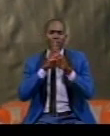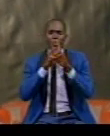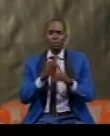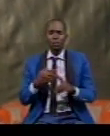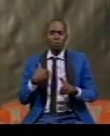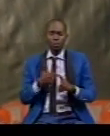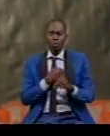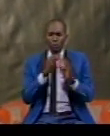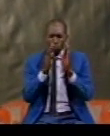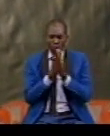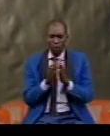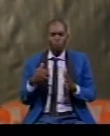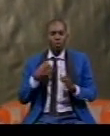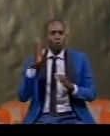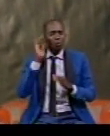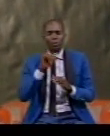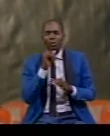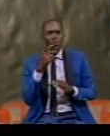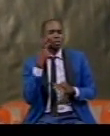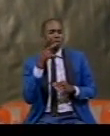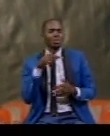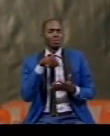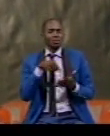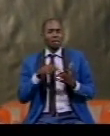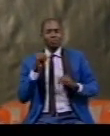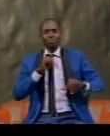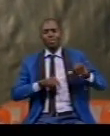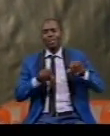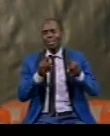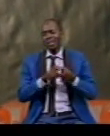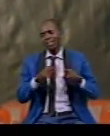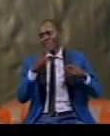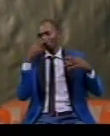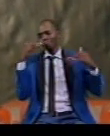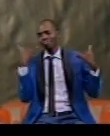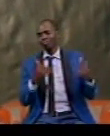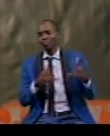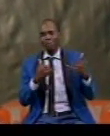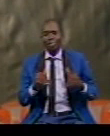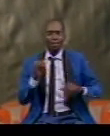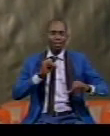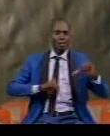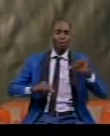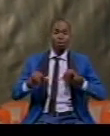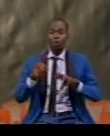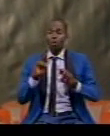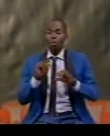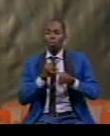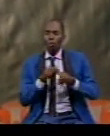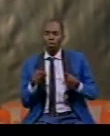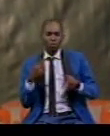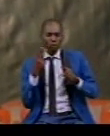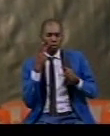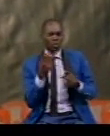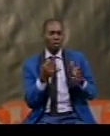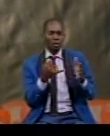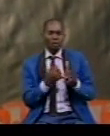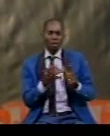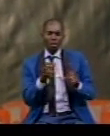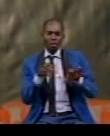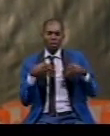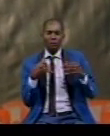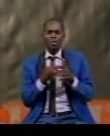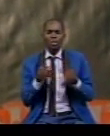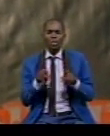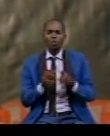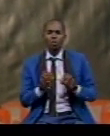immediately your miracle is coming now. But an opportunity. Immediately, make ourselves instantaneously. By